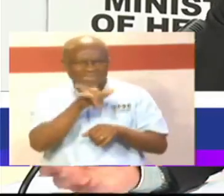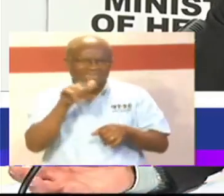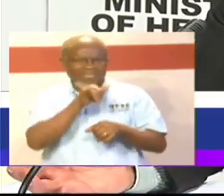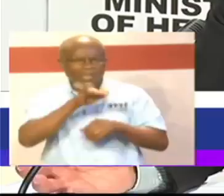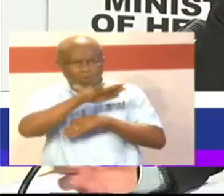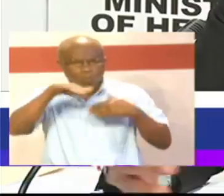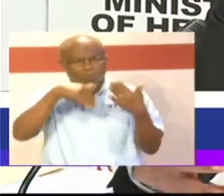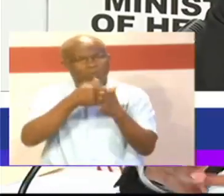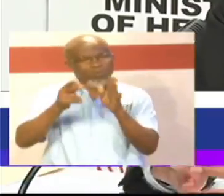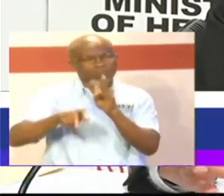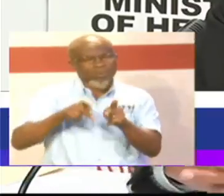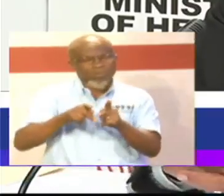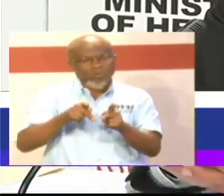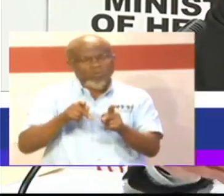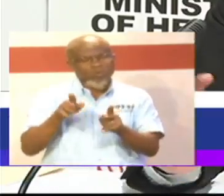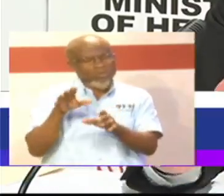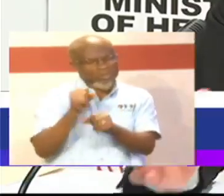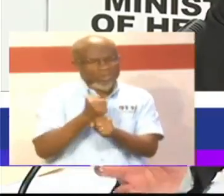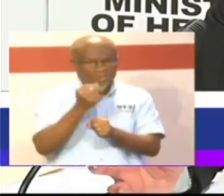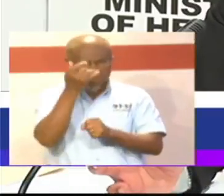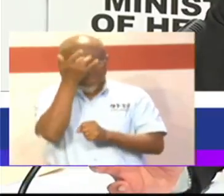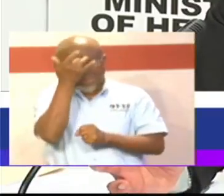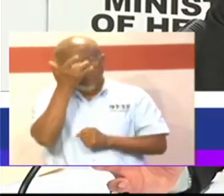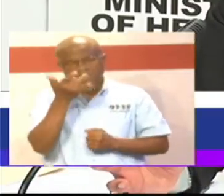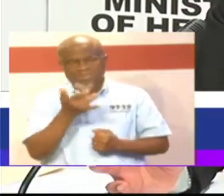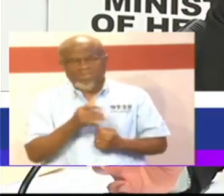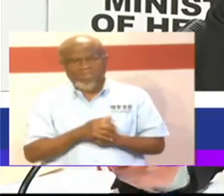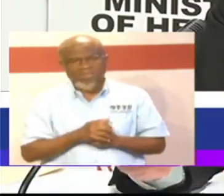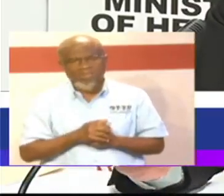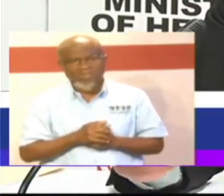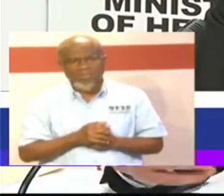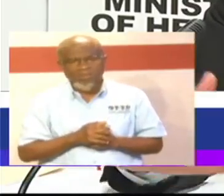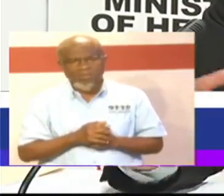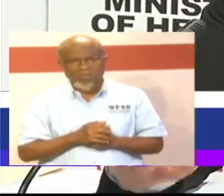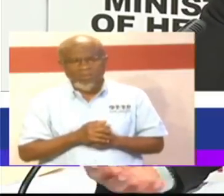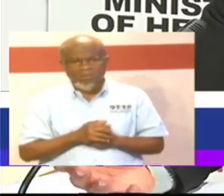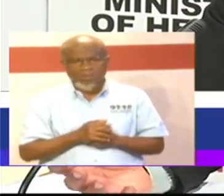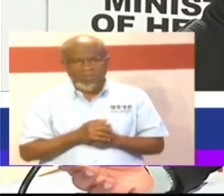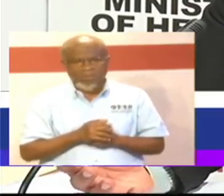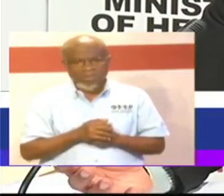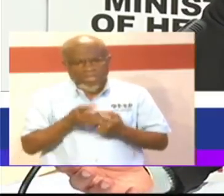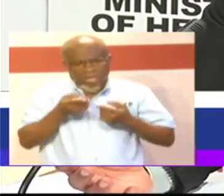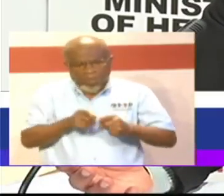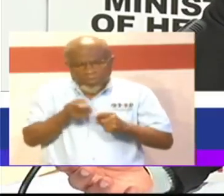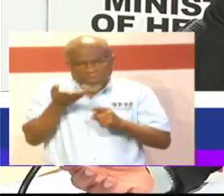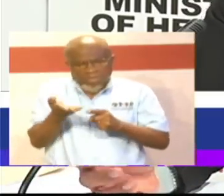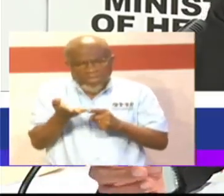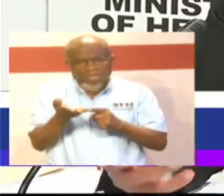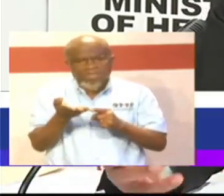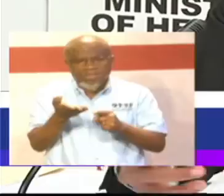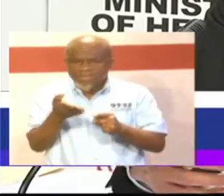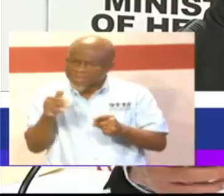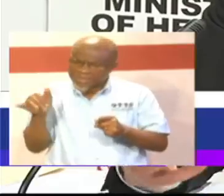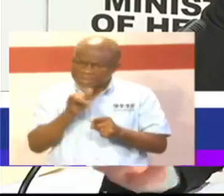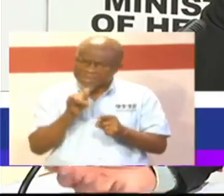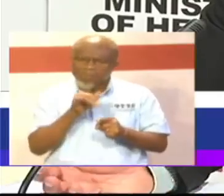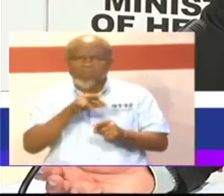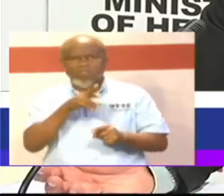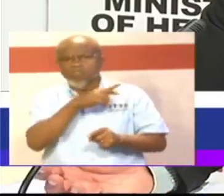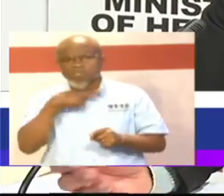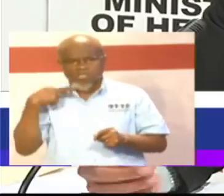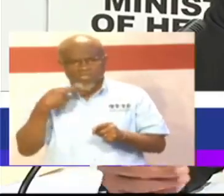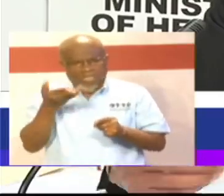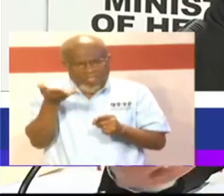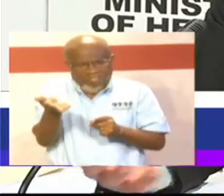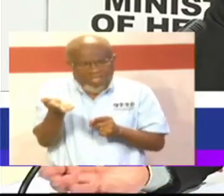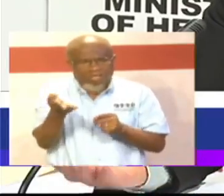being exposed, and generally, the same risk that we all have, the pregnant women have that